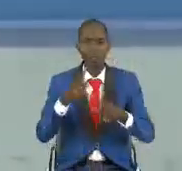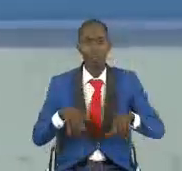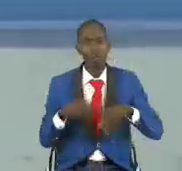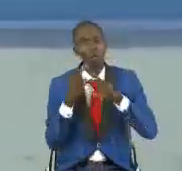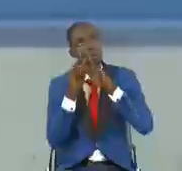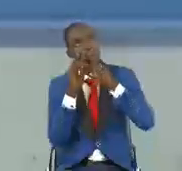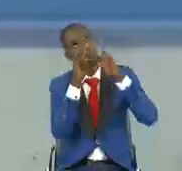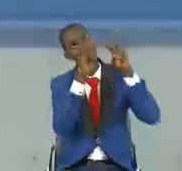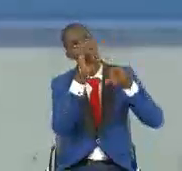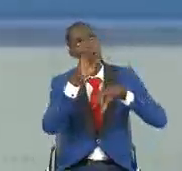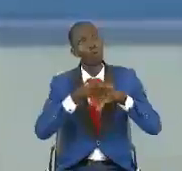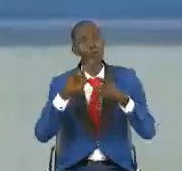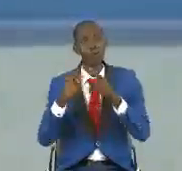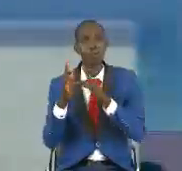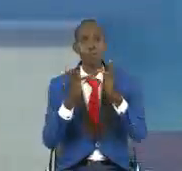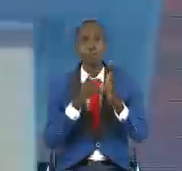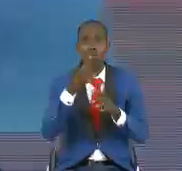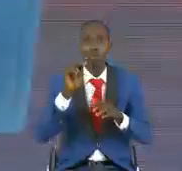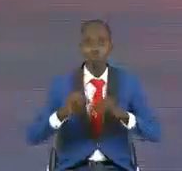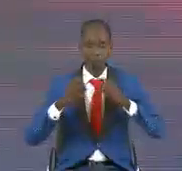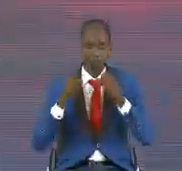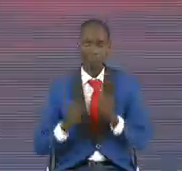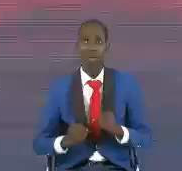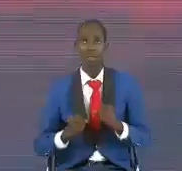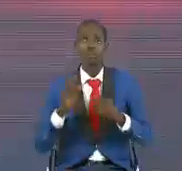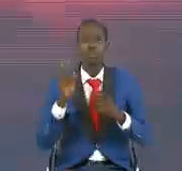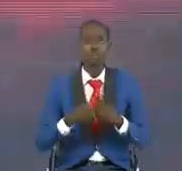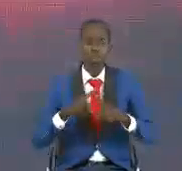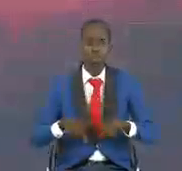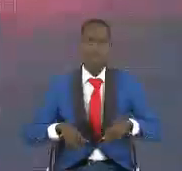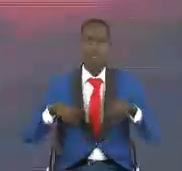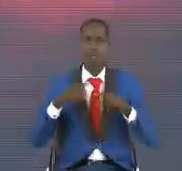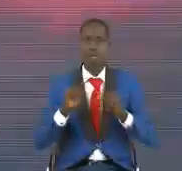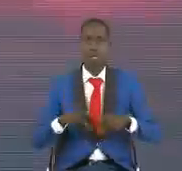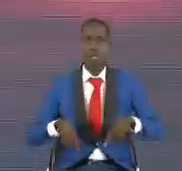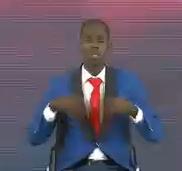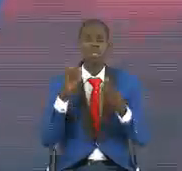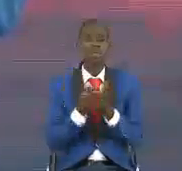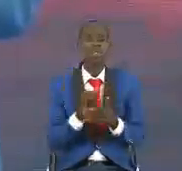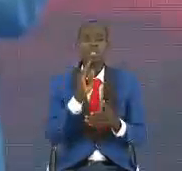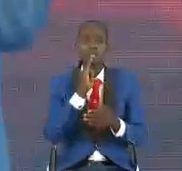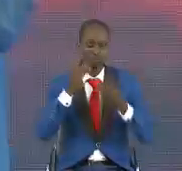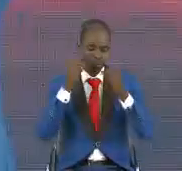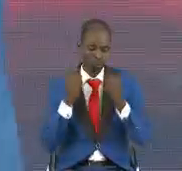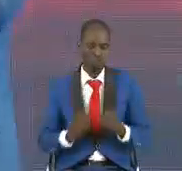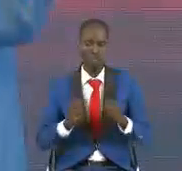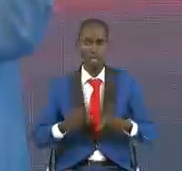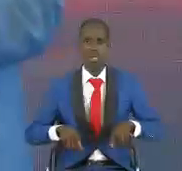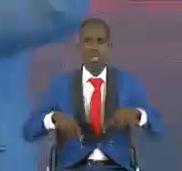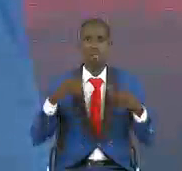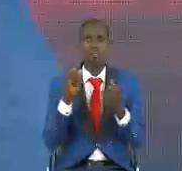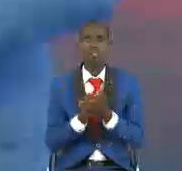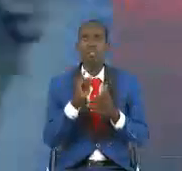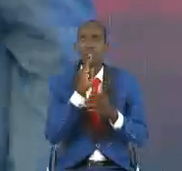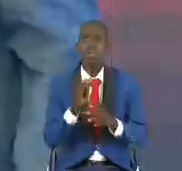unto Jesus, you need power to live a life that is strong, a life that is